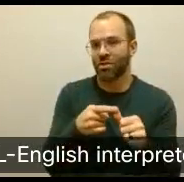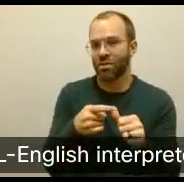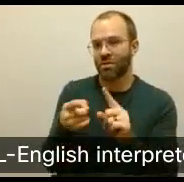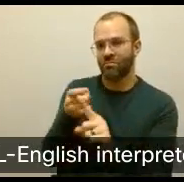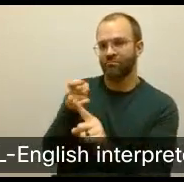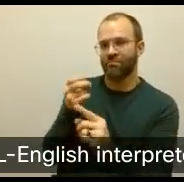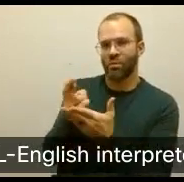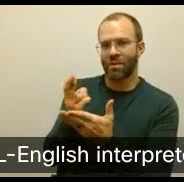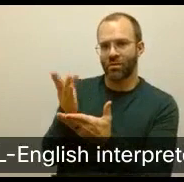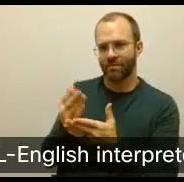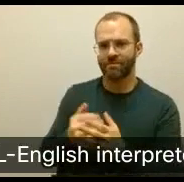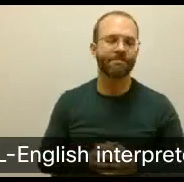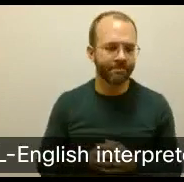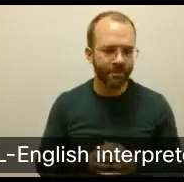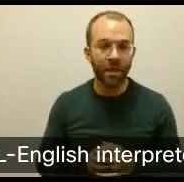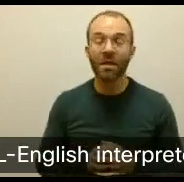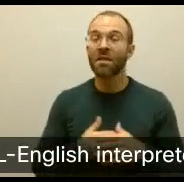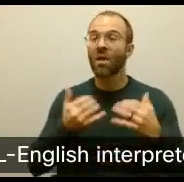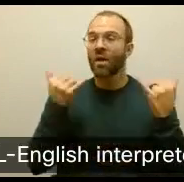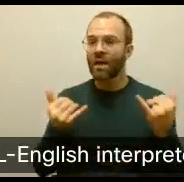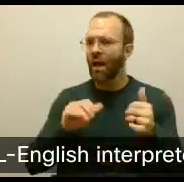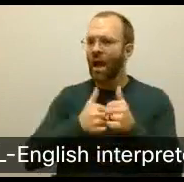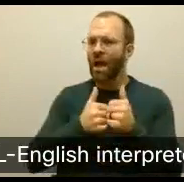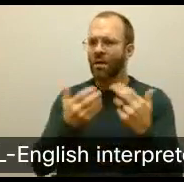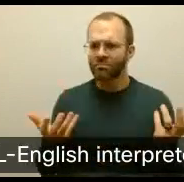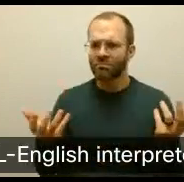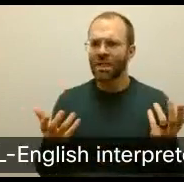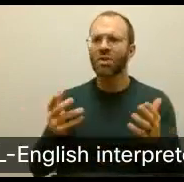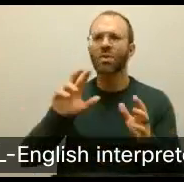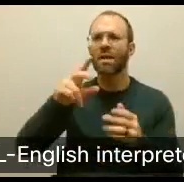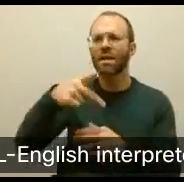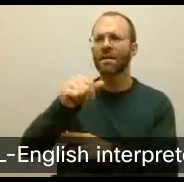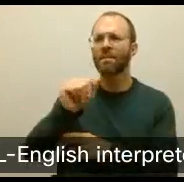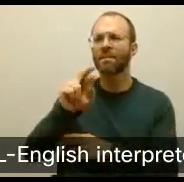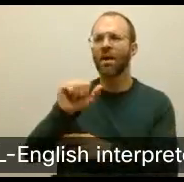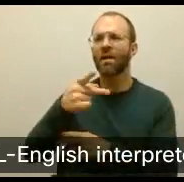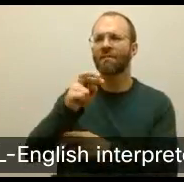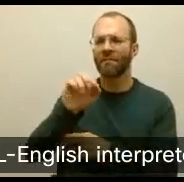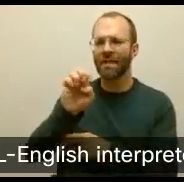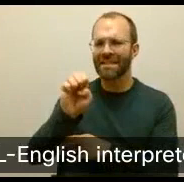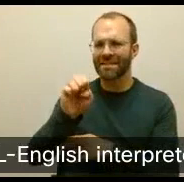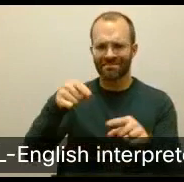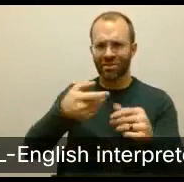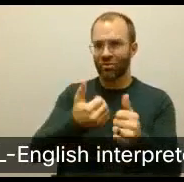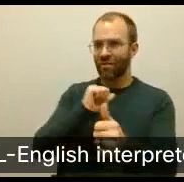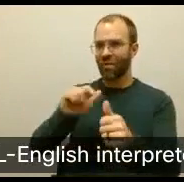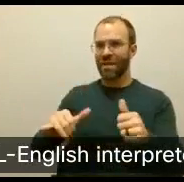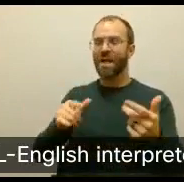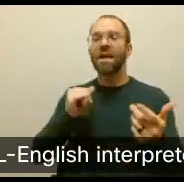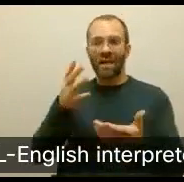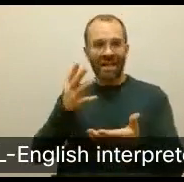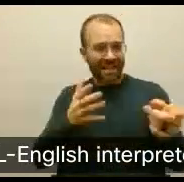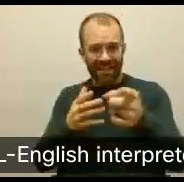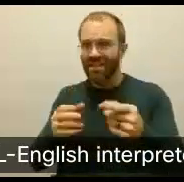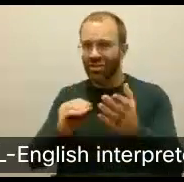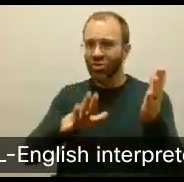Now, how can we then paraphrase in such a way that will help us avoid that? Because the students I work with, I know that their intention is not